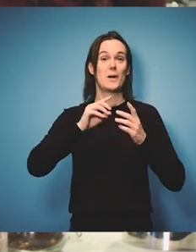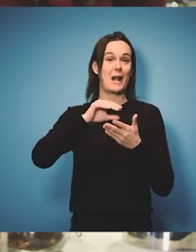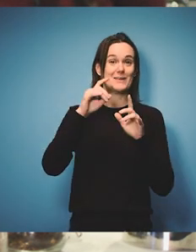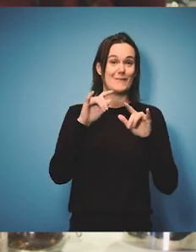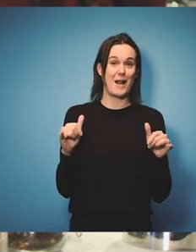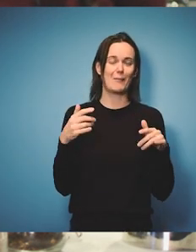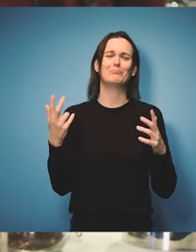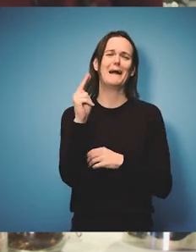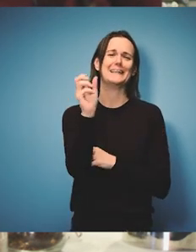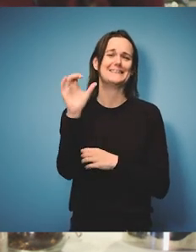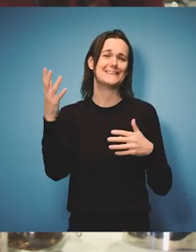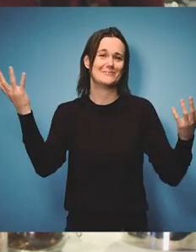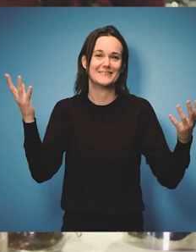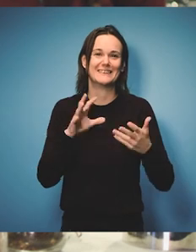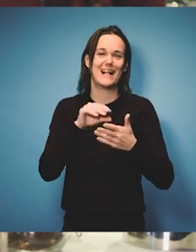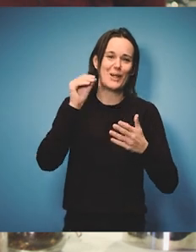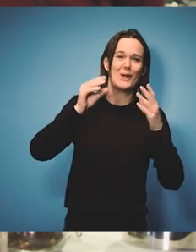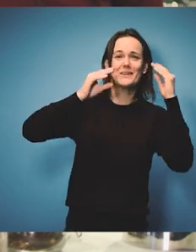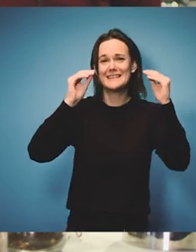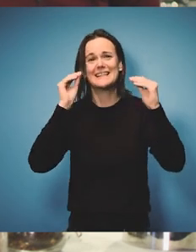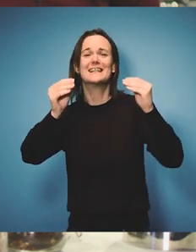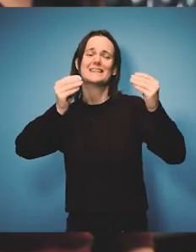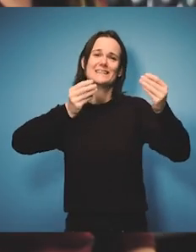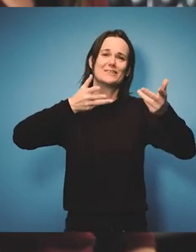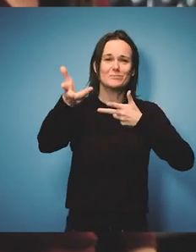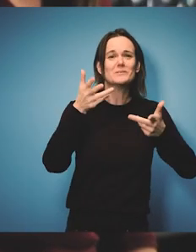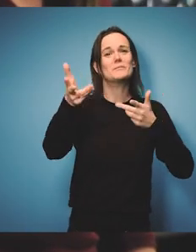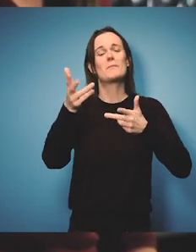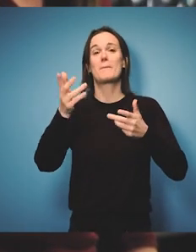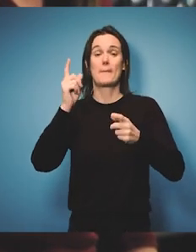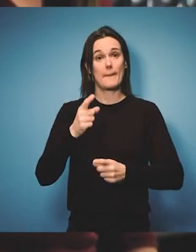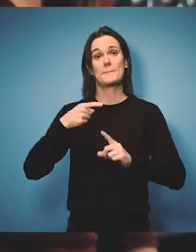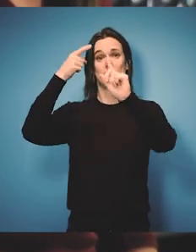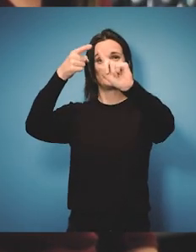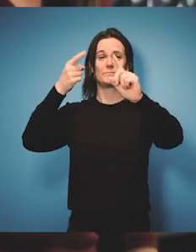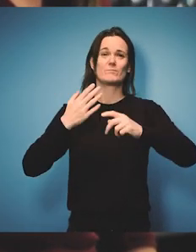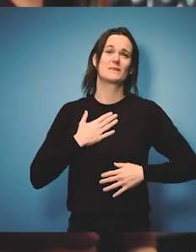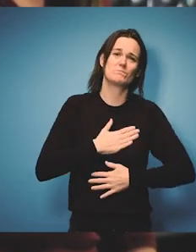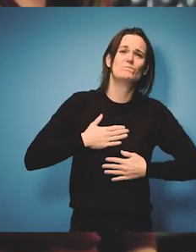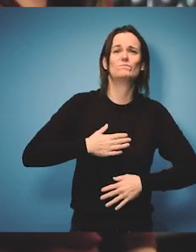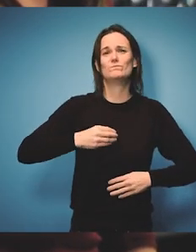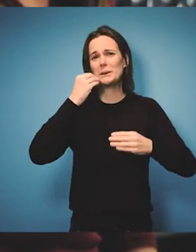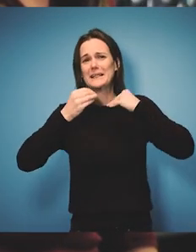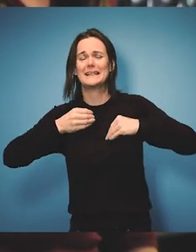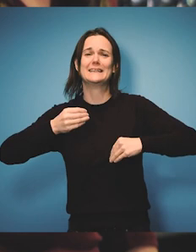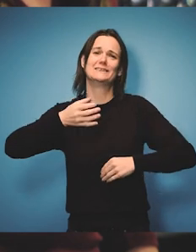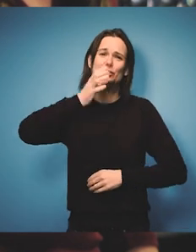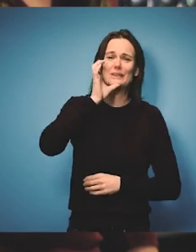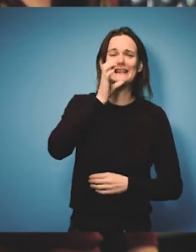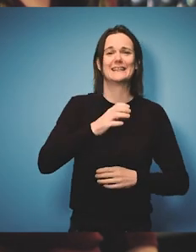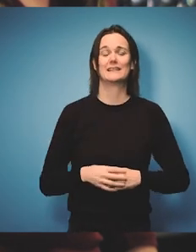we're kind of learning on the fly as well. That's kind of what we do here at NSCC though. We teach, we share knowledge, and at the end of the day, we wanna eat, drink, and be